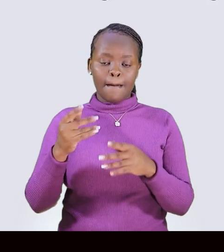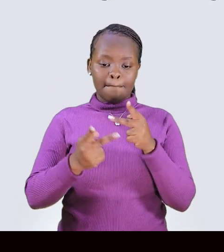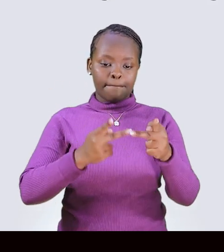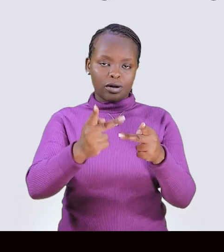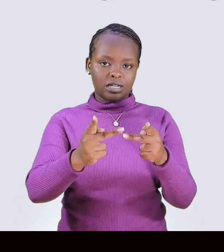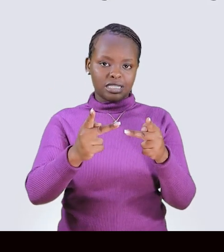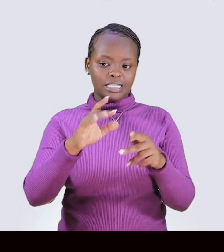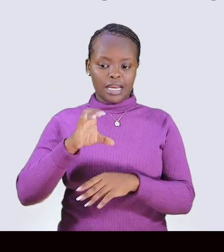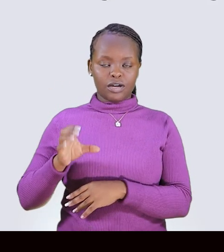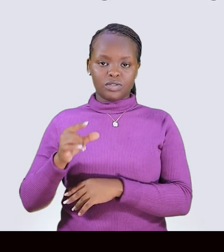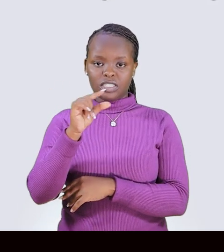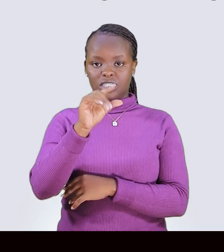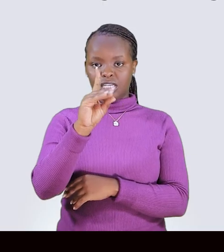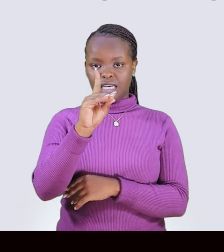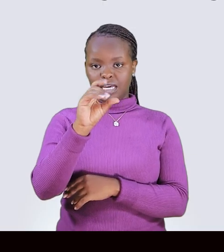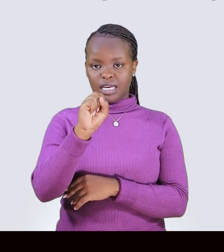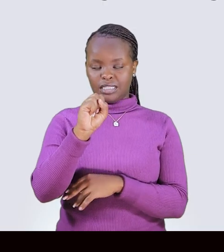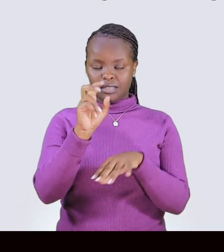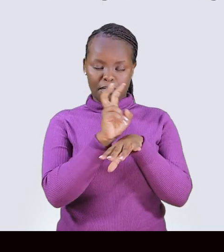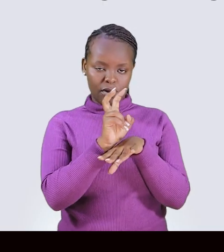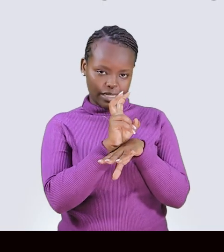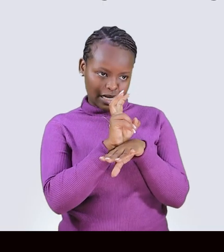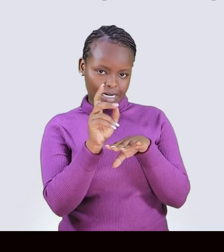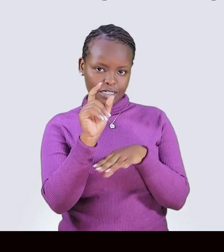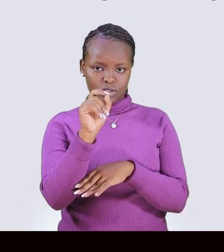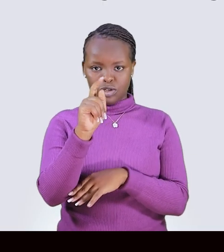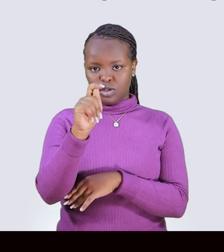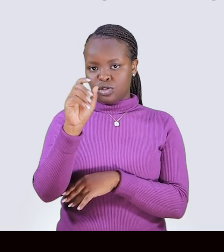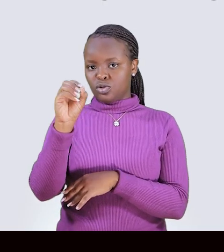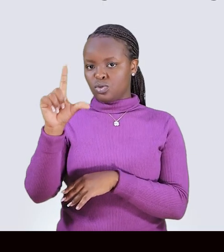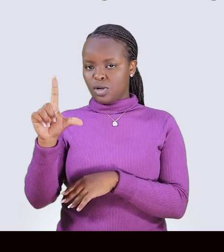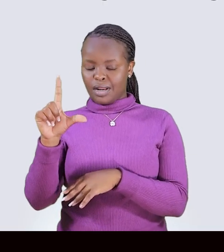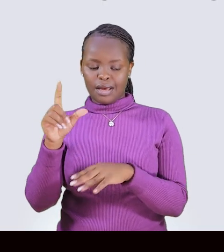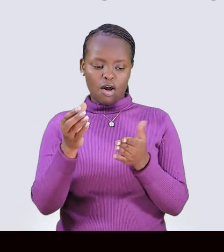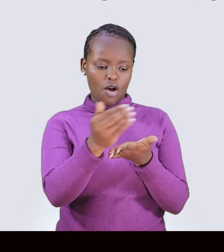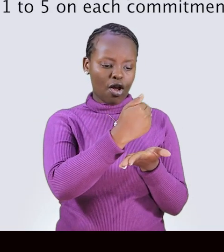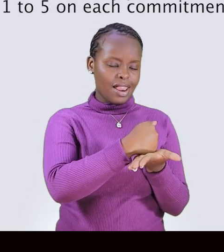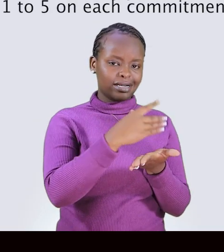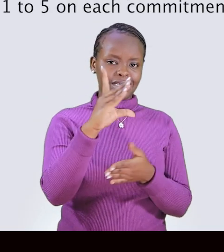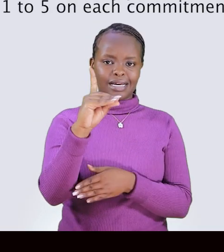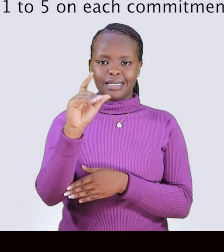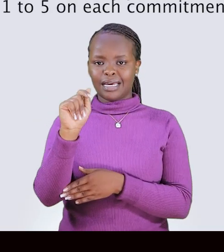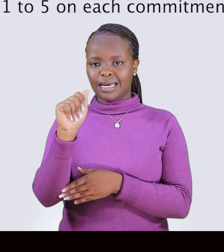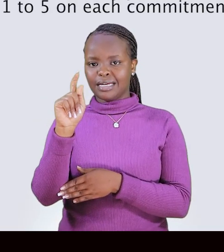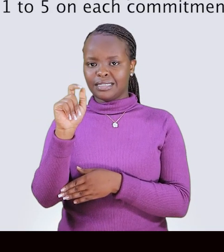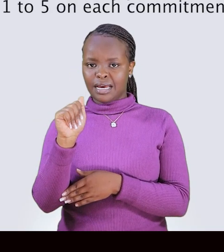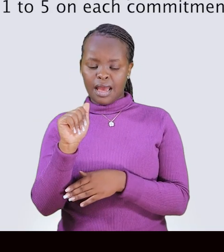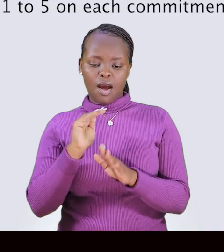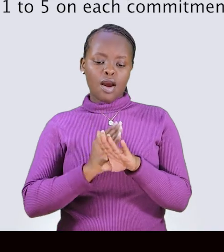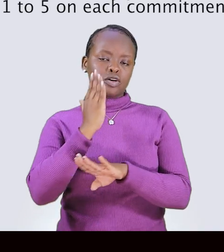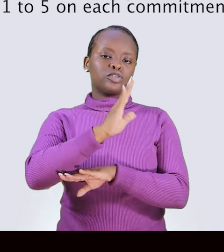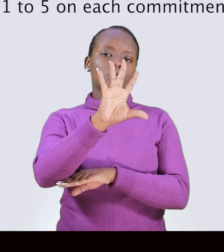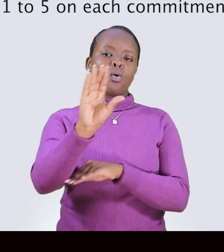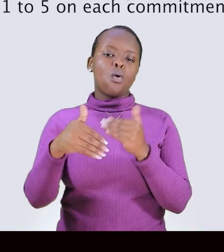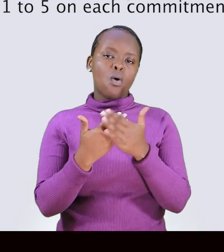County GDS Monitoring Tool helps you collect data on what counties are doing or not doing across all 30